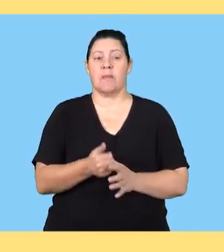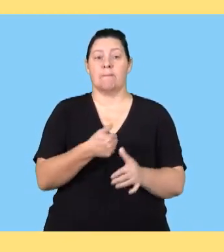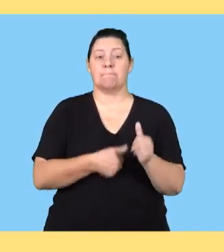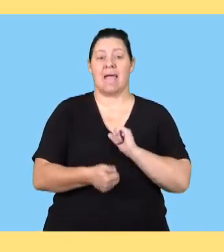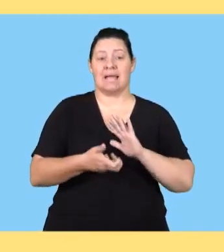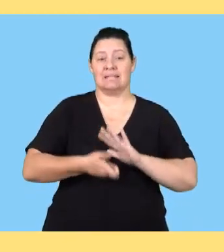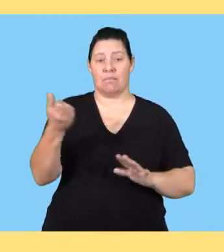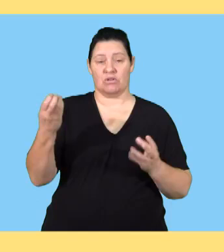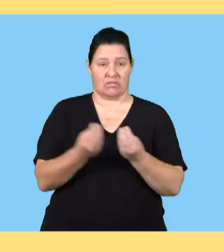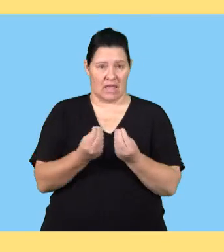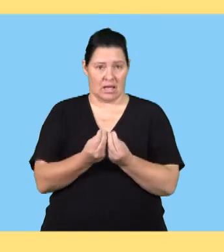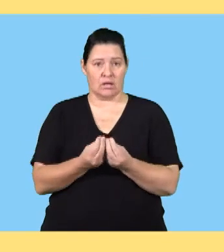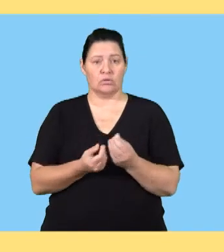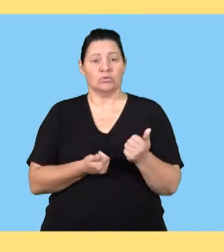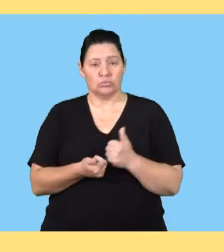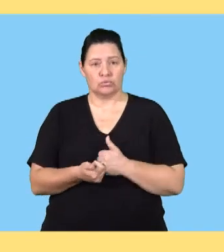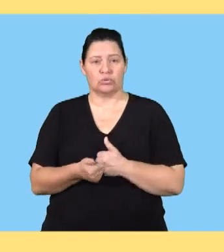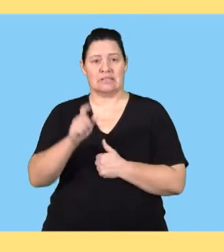return damaged goods to Timpo for